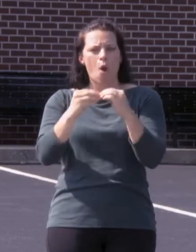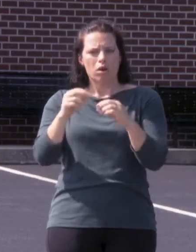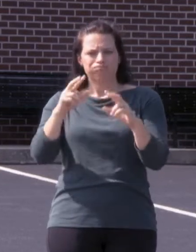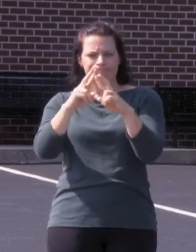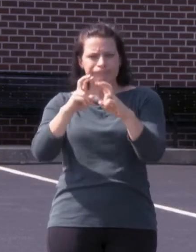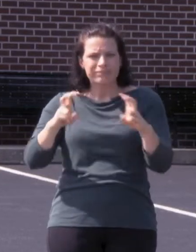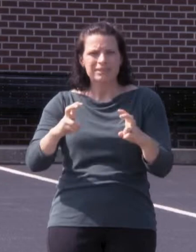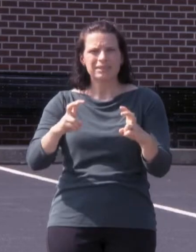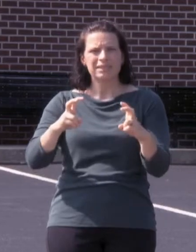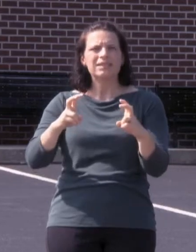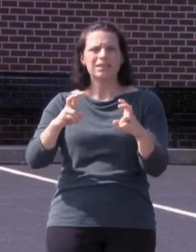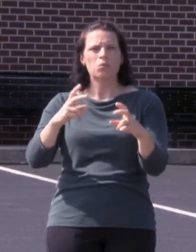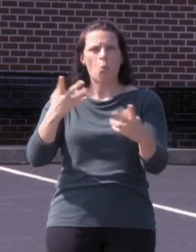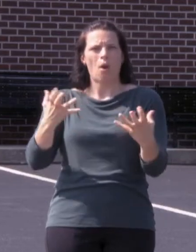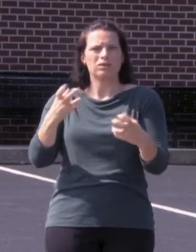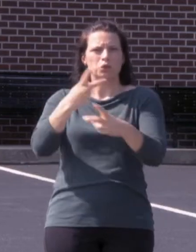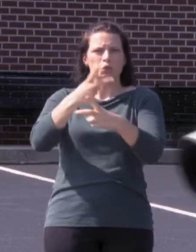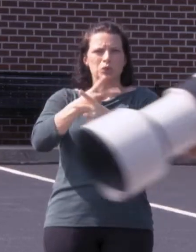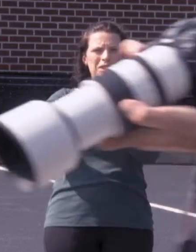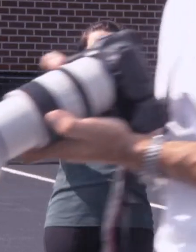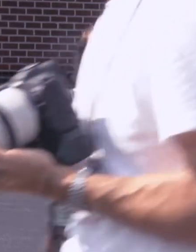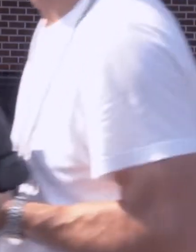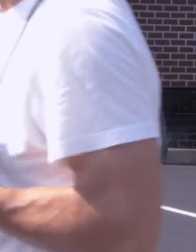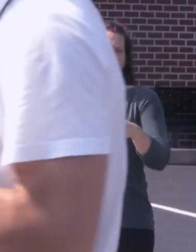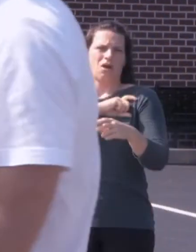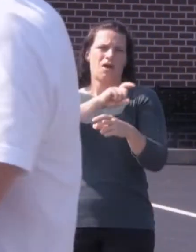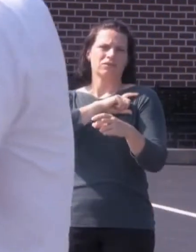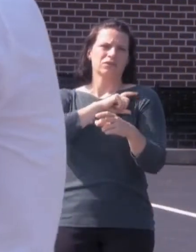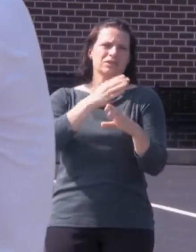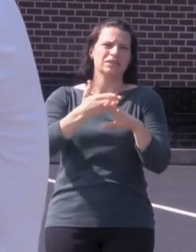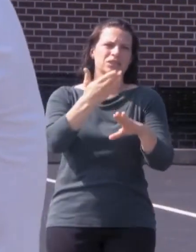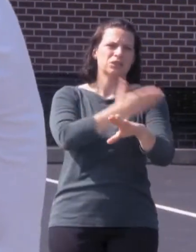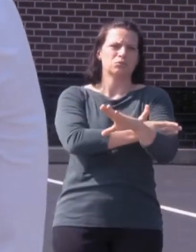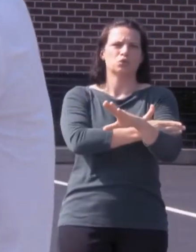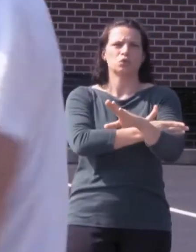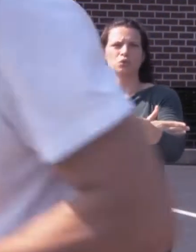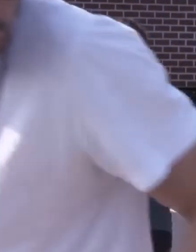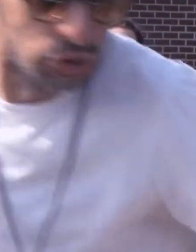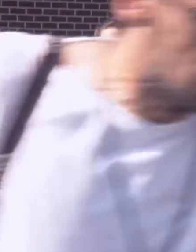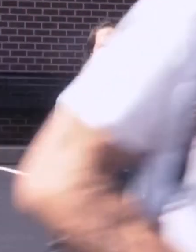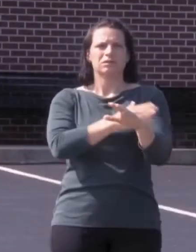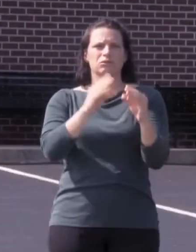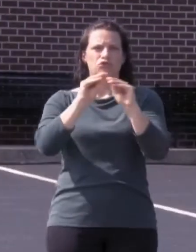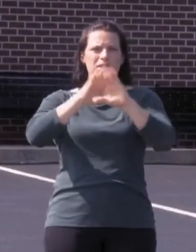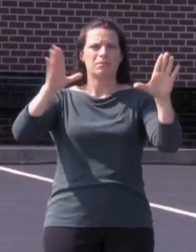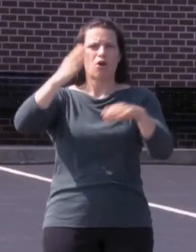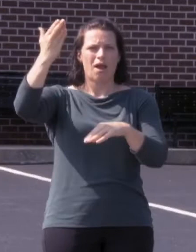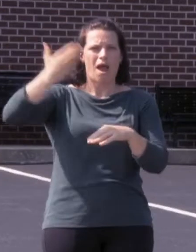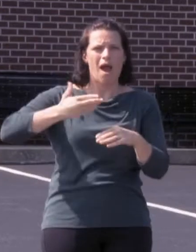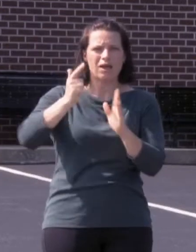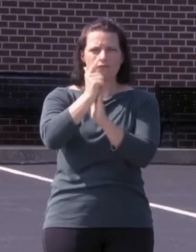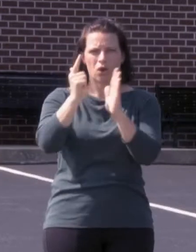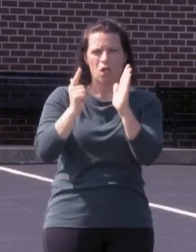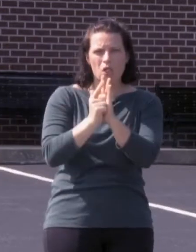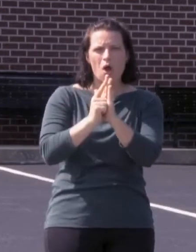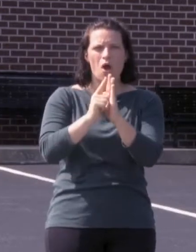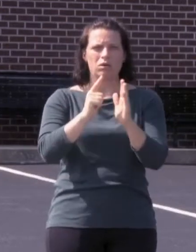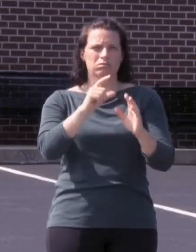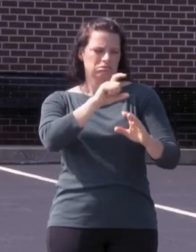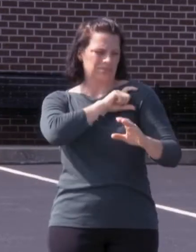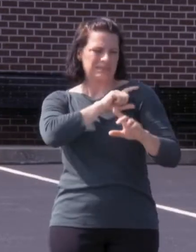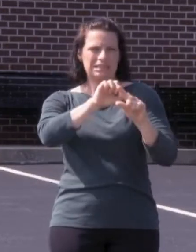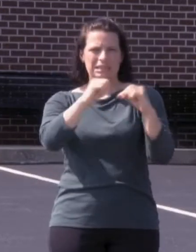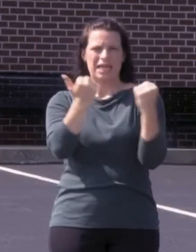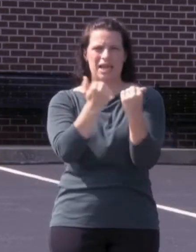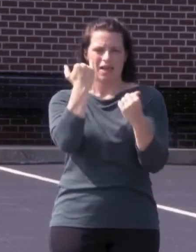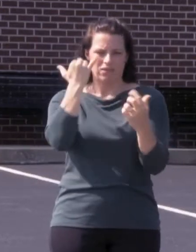and they're going to want to retain. It's going to improve transparency in hiring for law enforcement agencies and for anybody who is